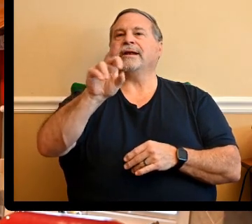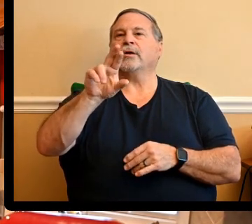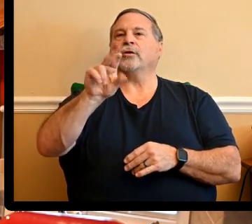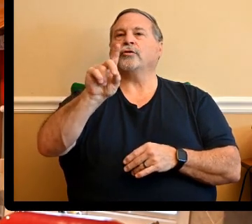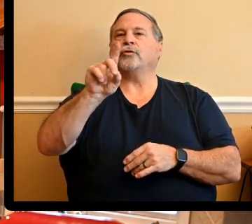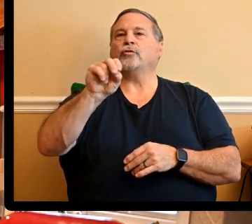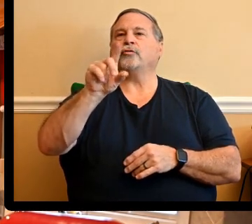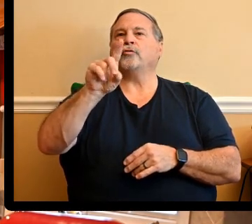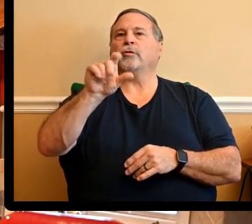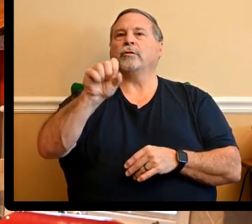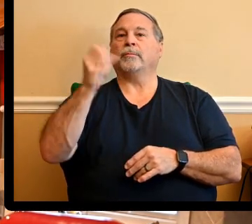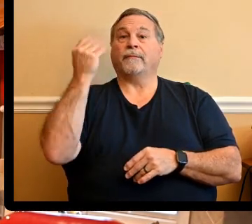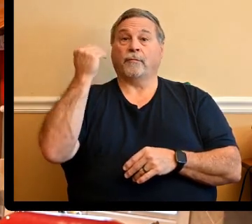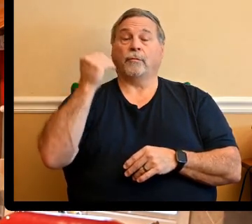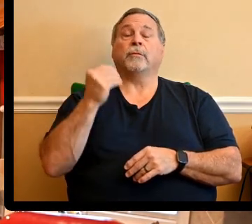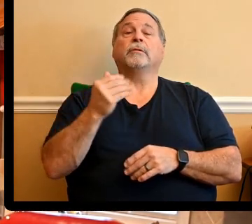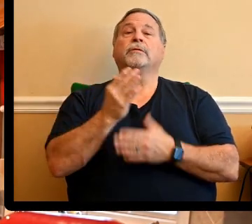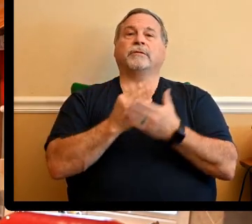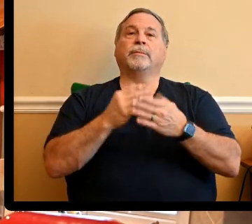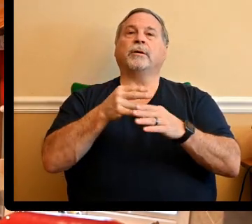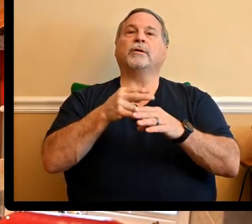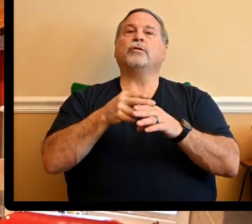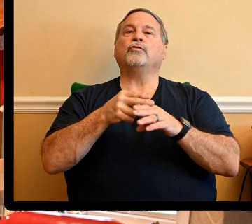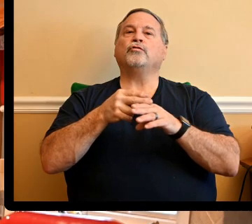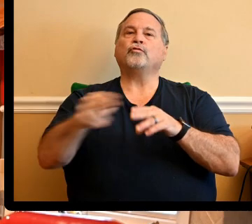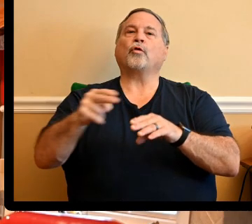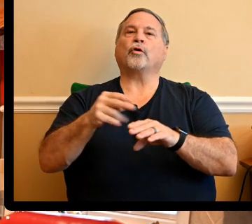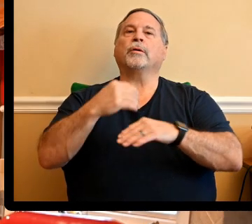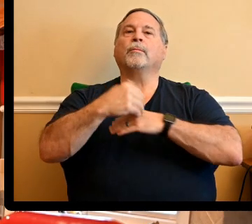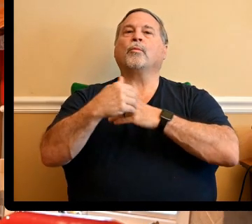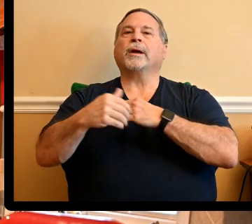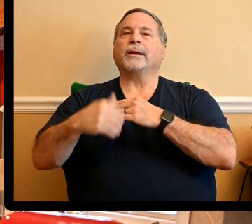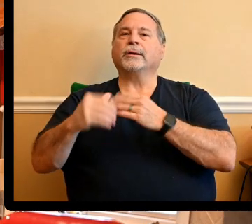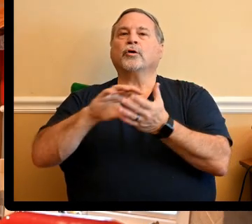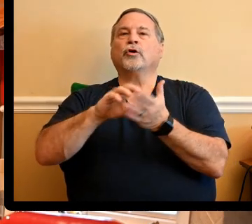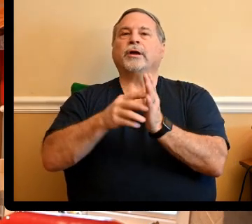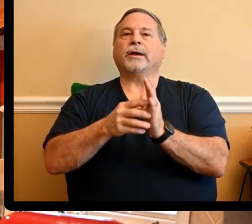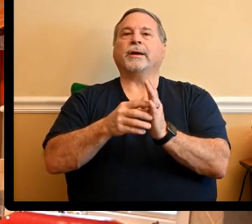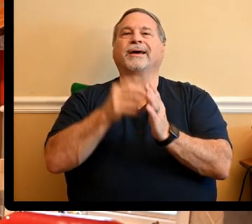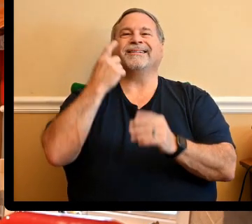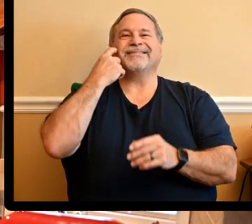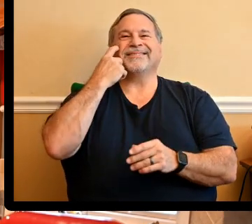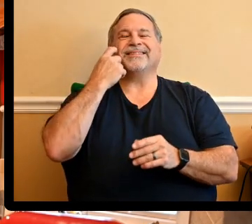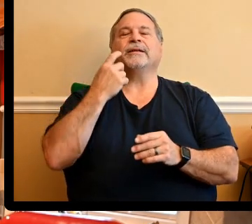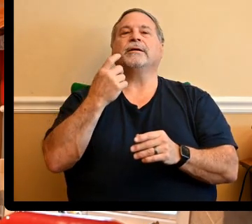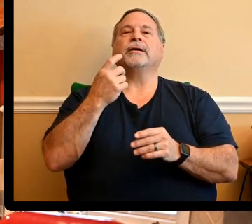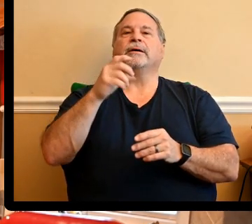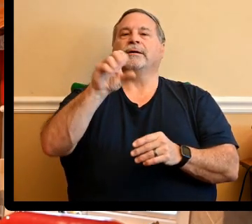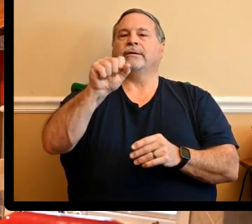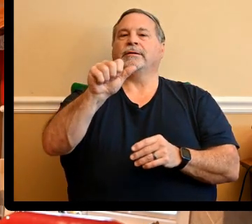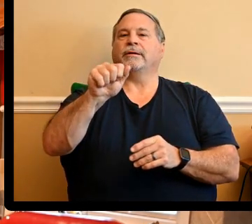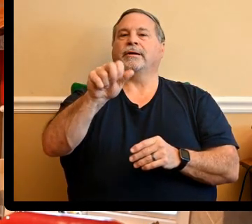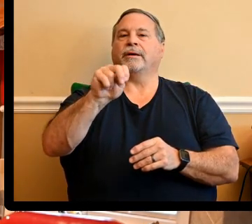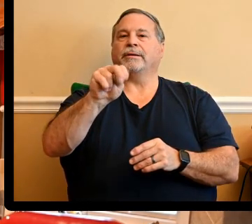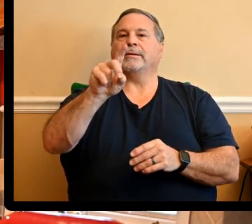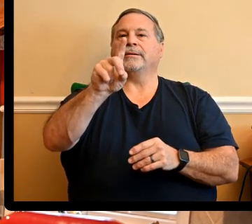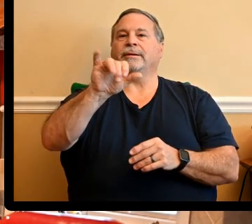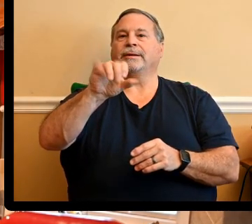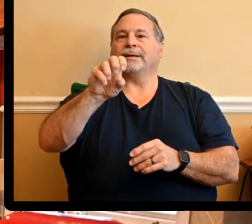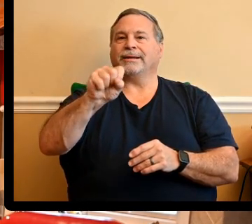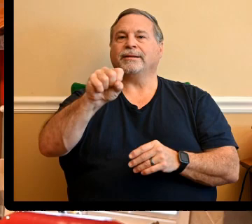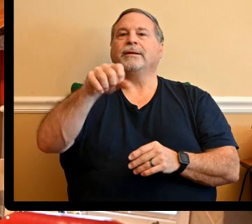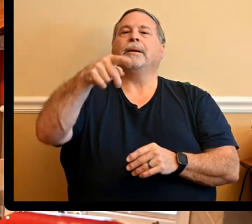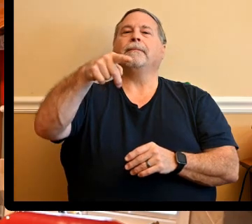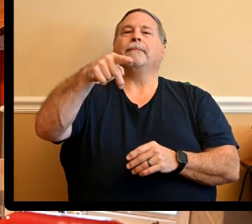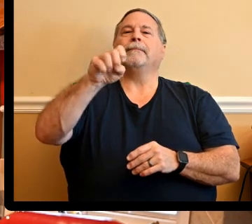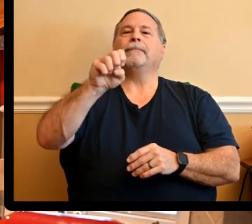snickerdoodles before. We have done some of the shortbread cookies, and most recently we just did some of the sandies. So